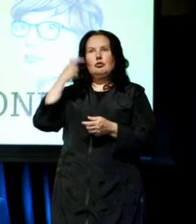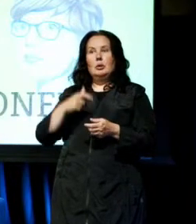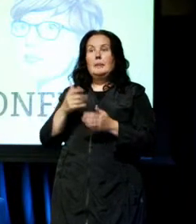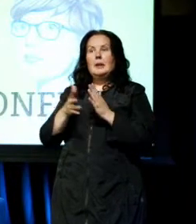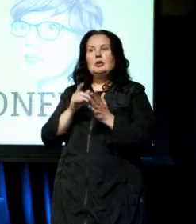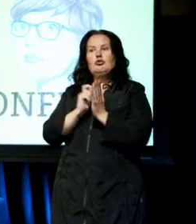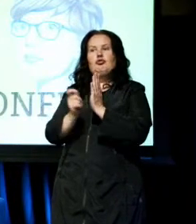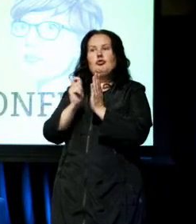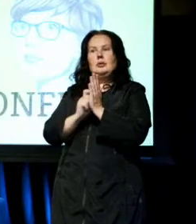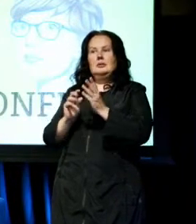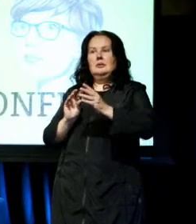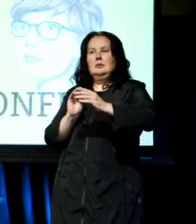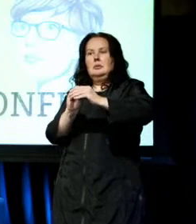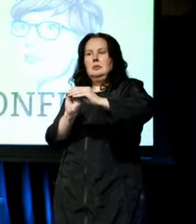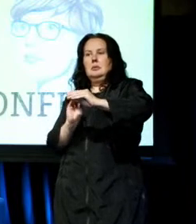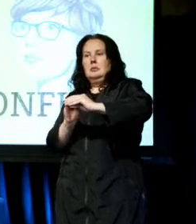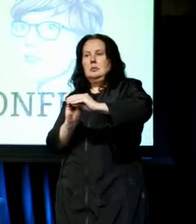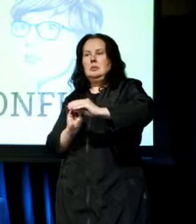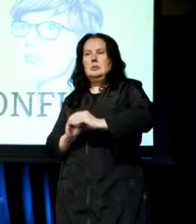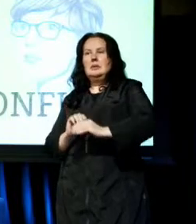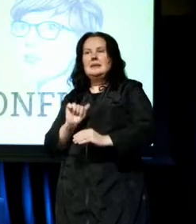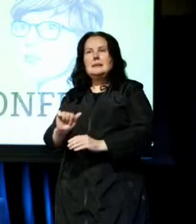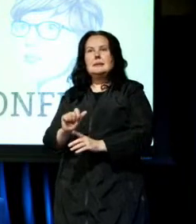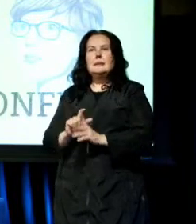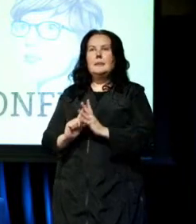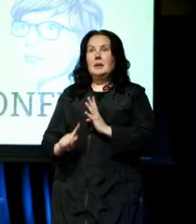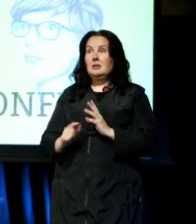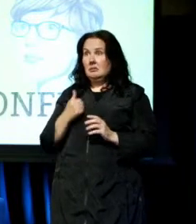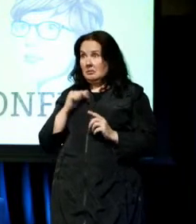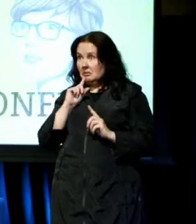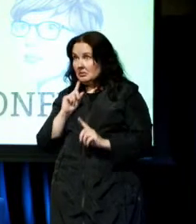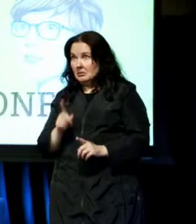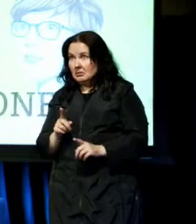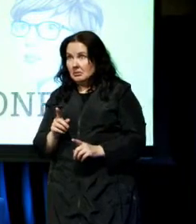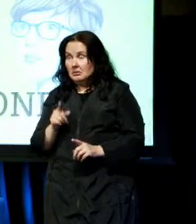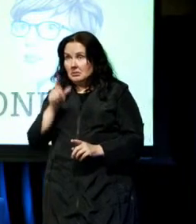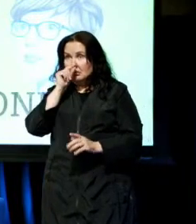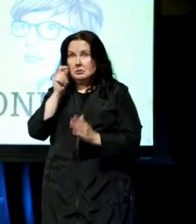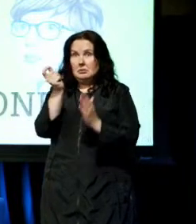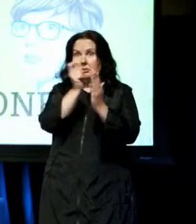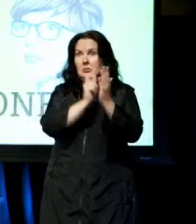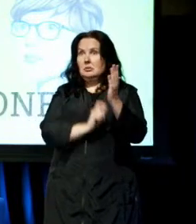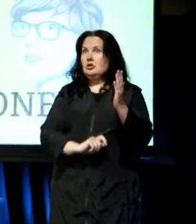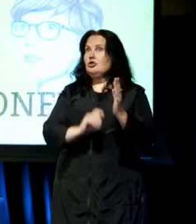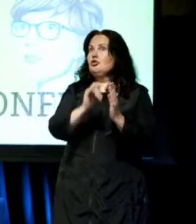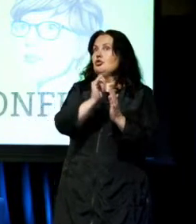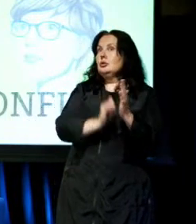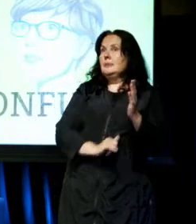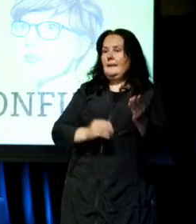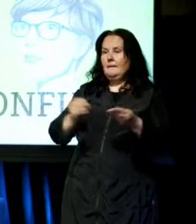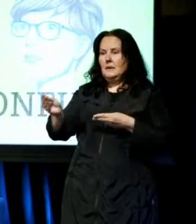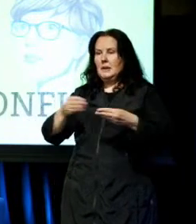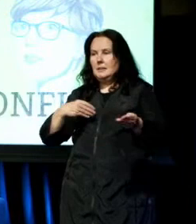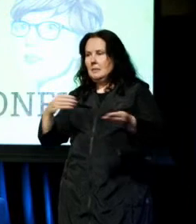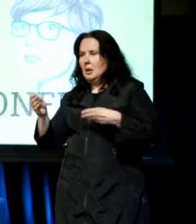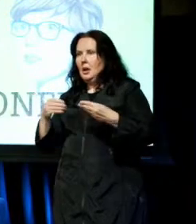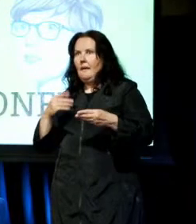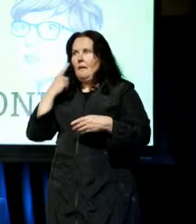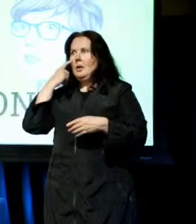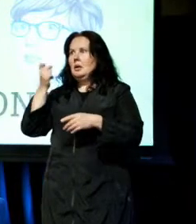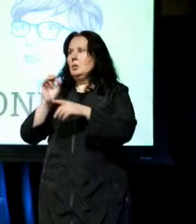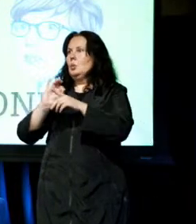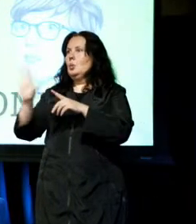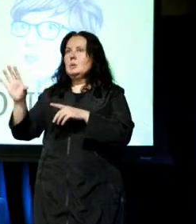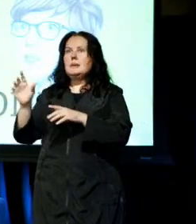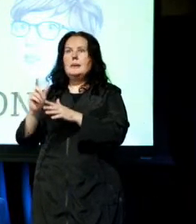the show. You know, and so I was saying, look, you can write a script and be a little bit flexible and find an awesome disabled